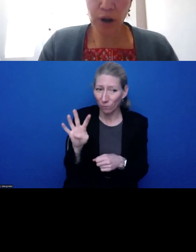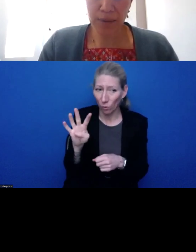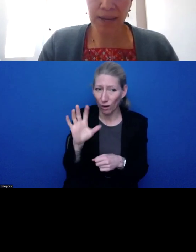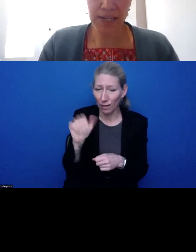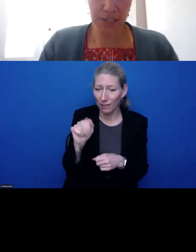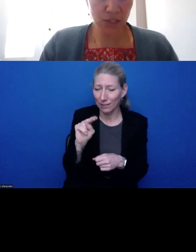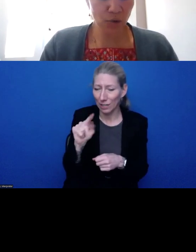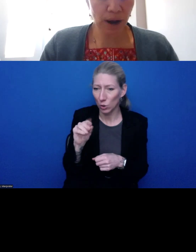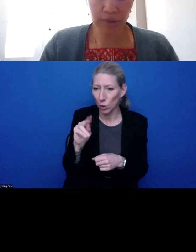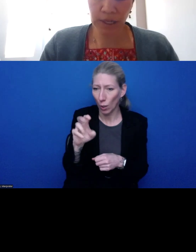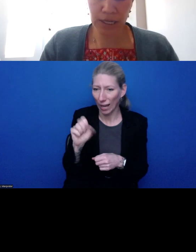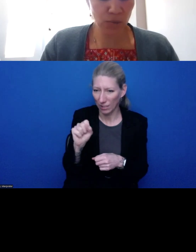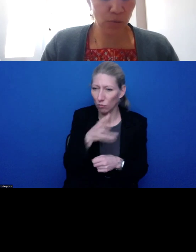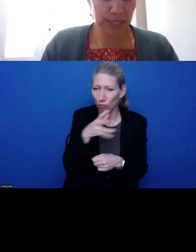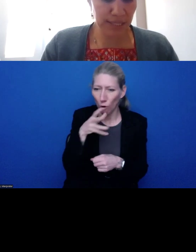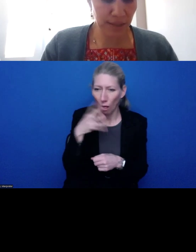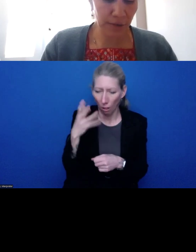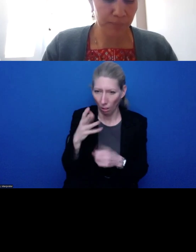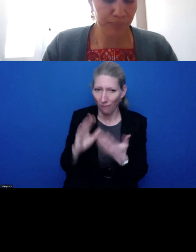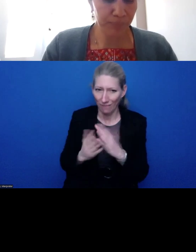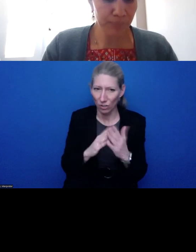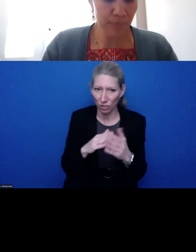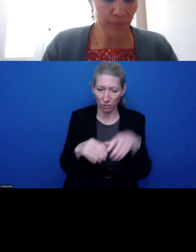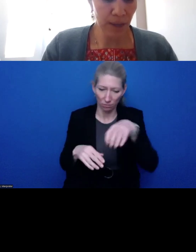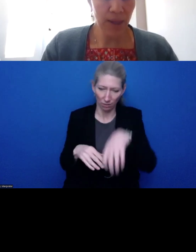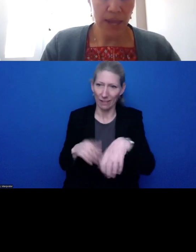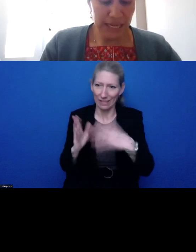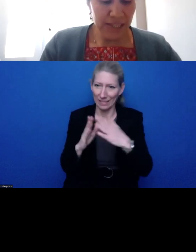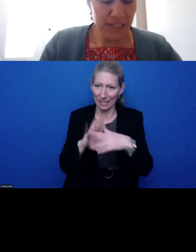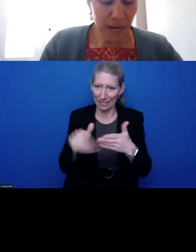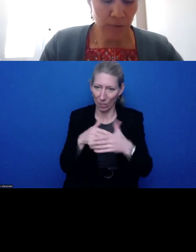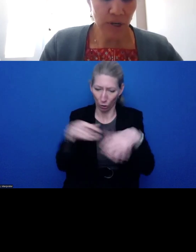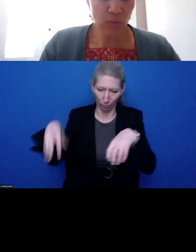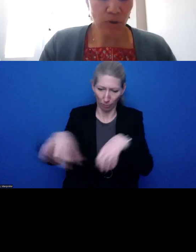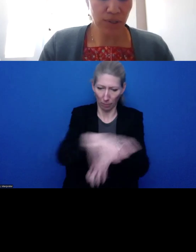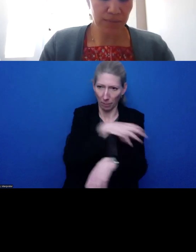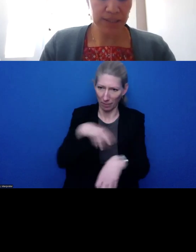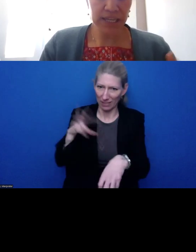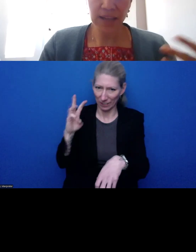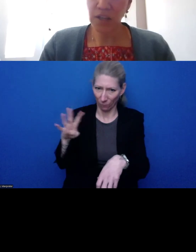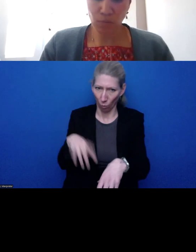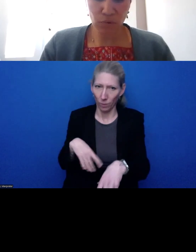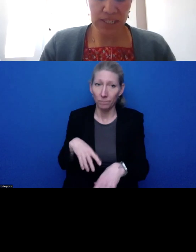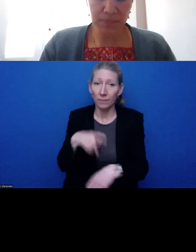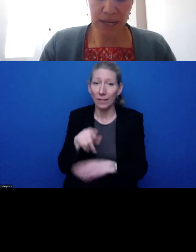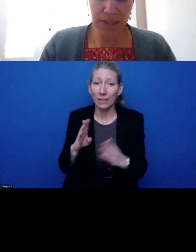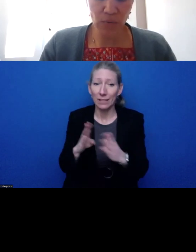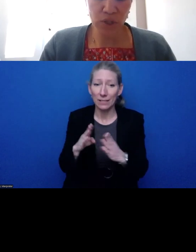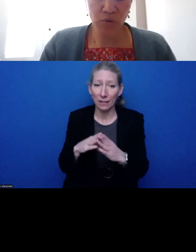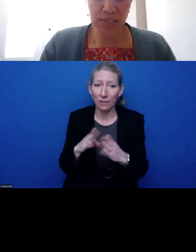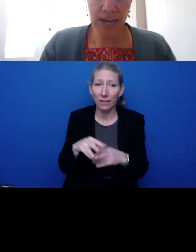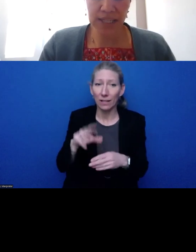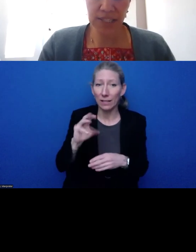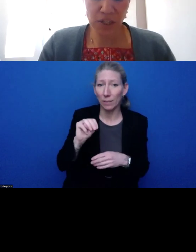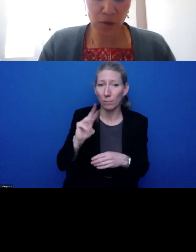or rural villages surrounding its urban center. In the town, there was the Ladino municipality,